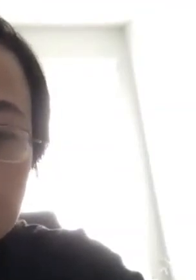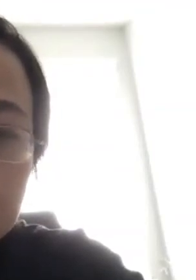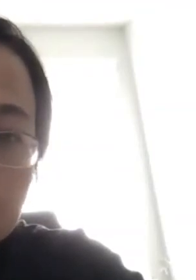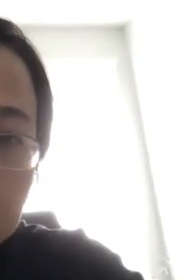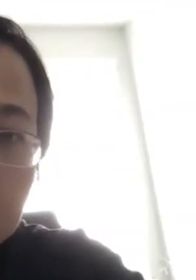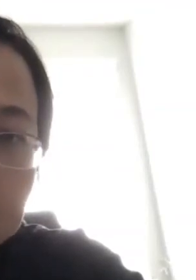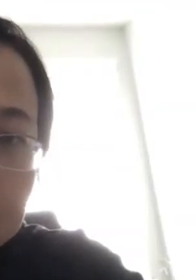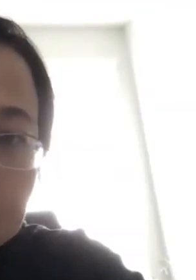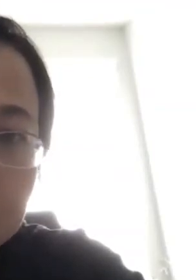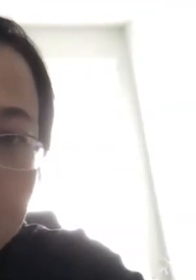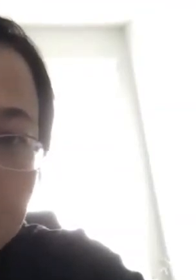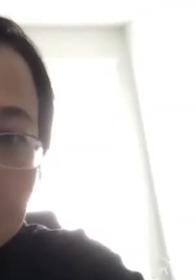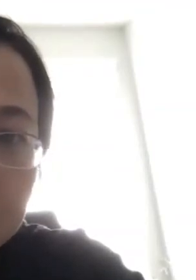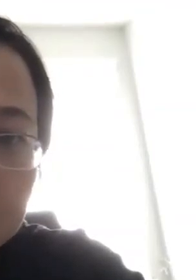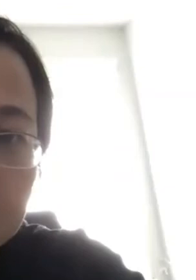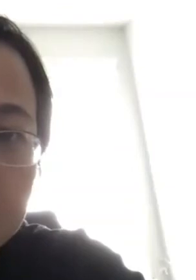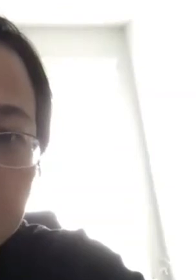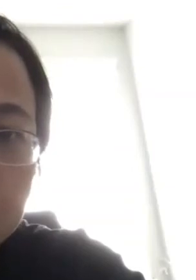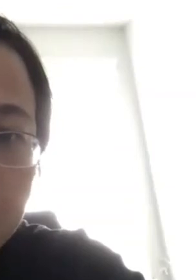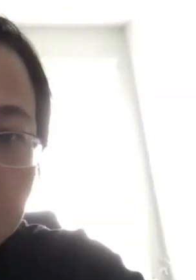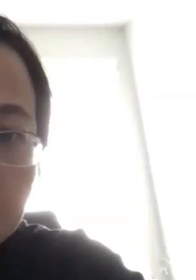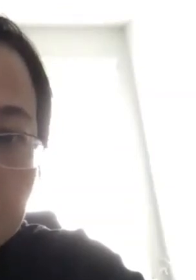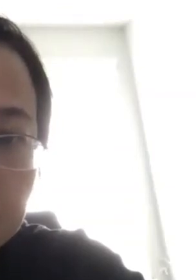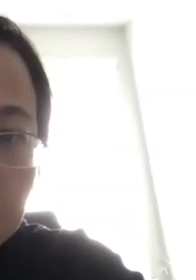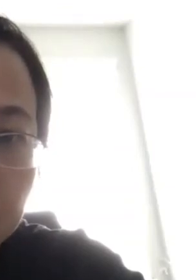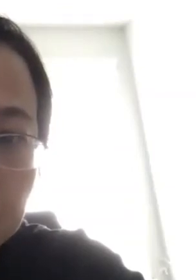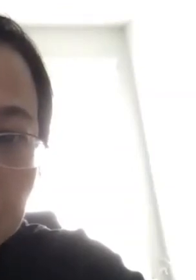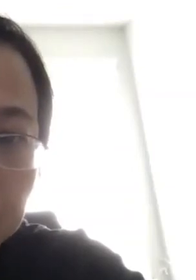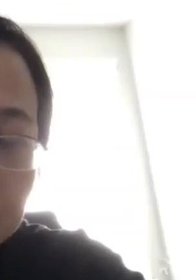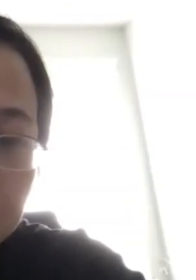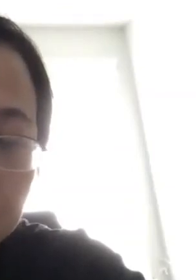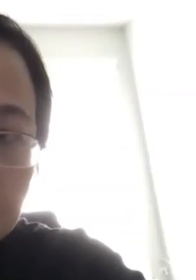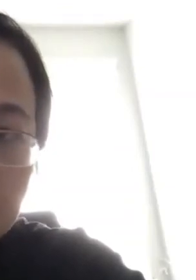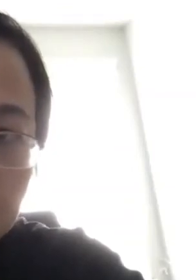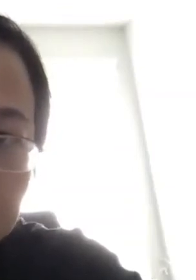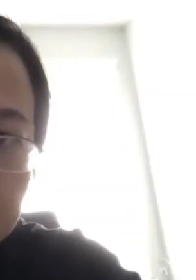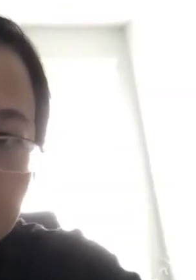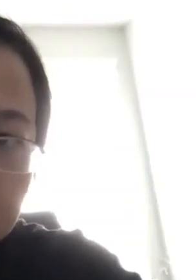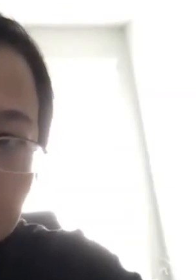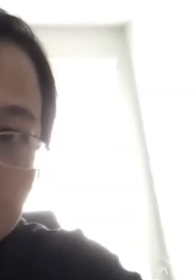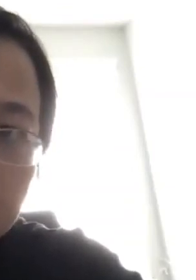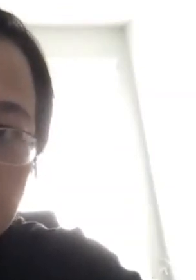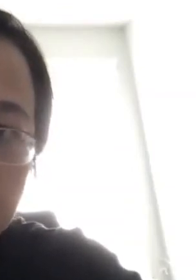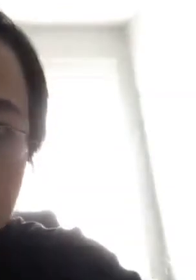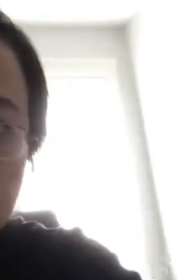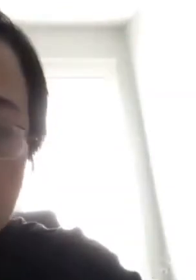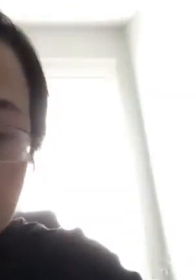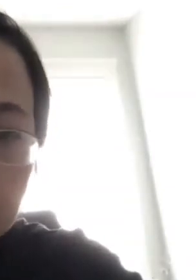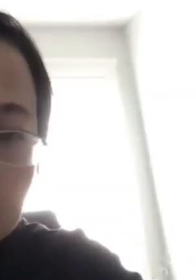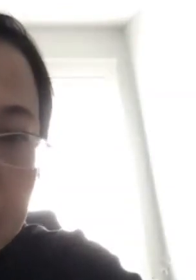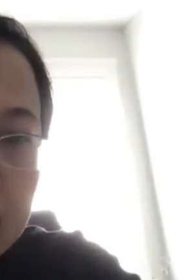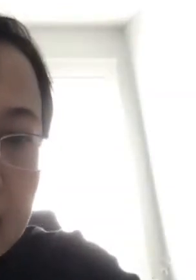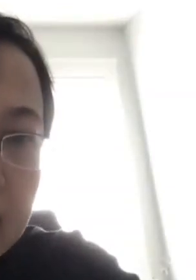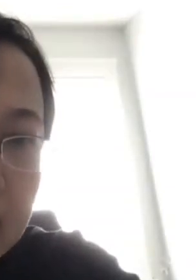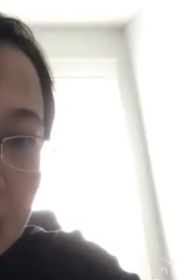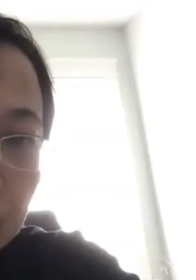there could be systematic error that we'll have to take into consideration, because with the self-report